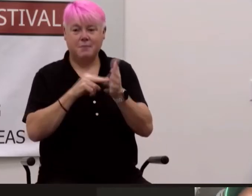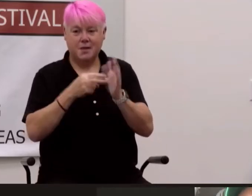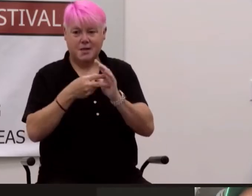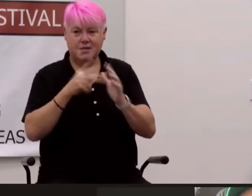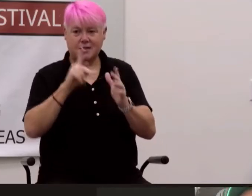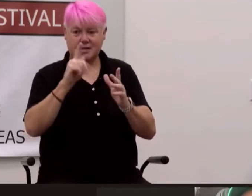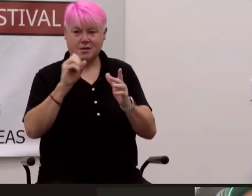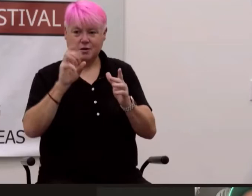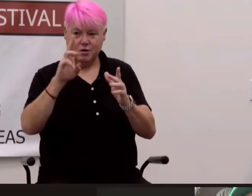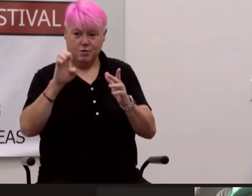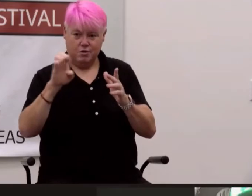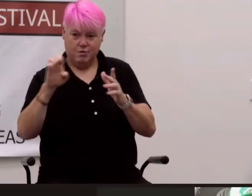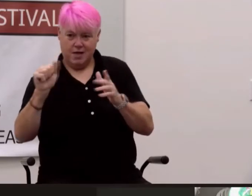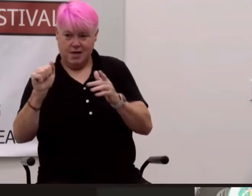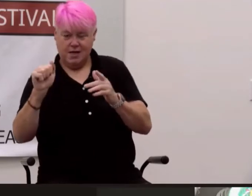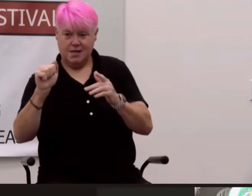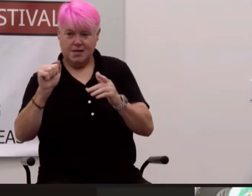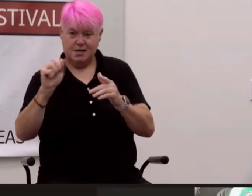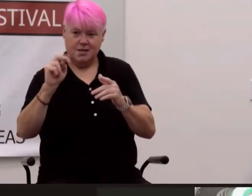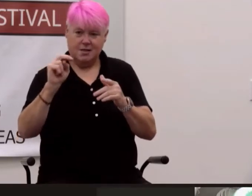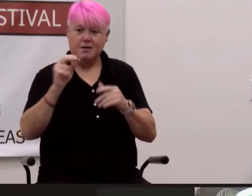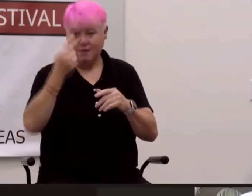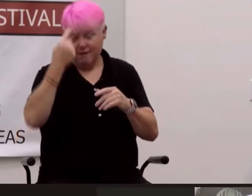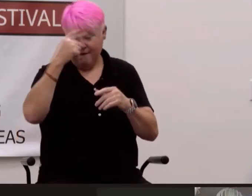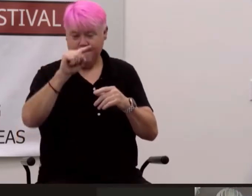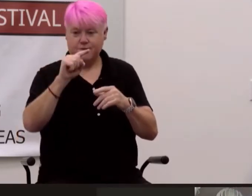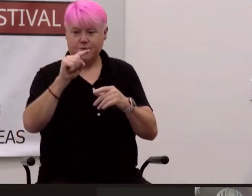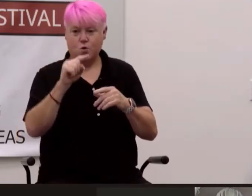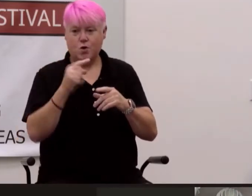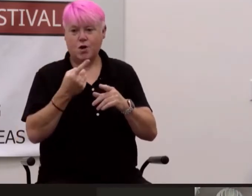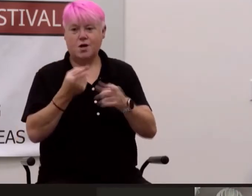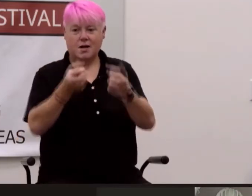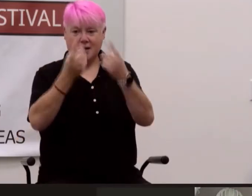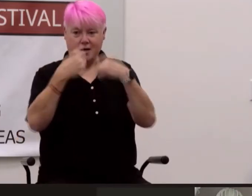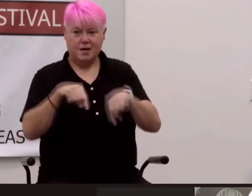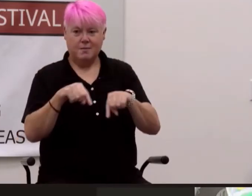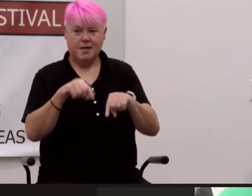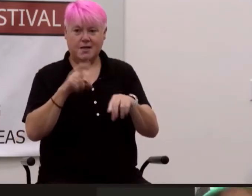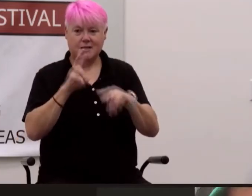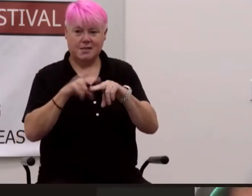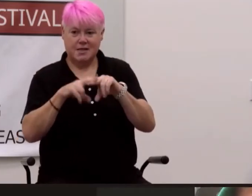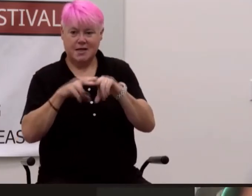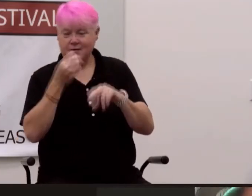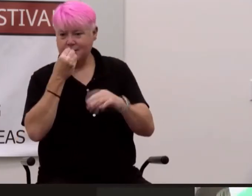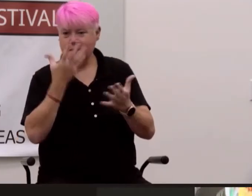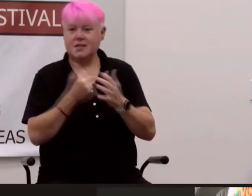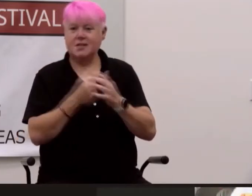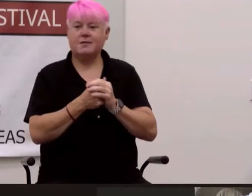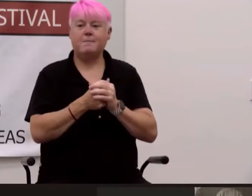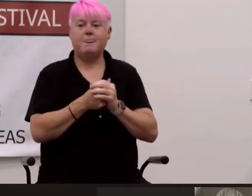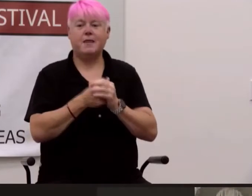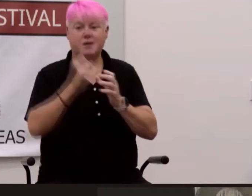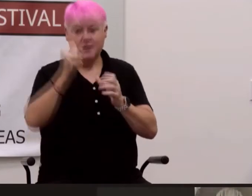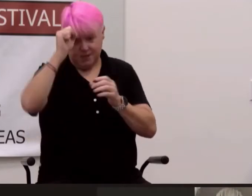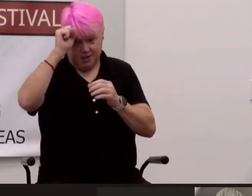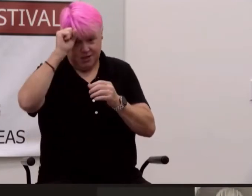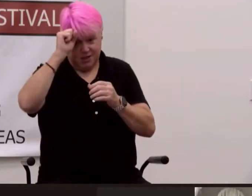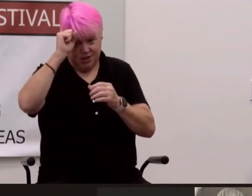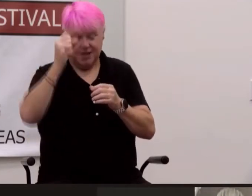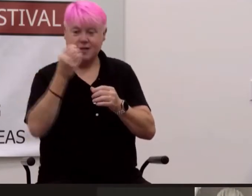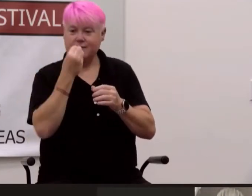book includes everybody. So these are Shane's recipes, Shane's